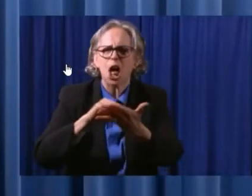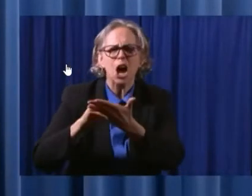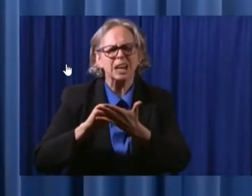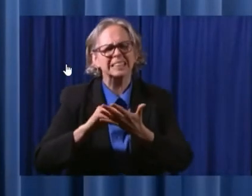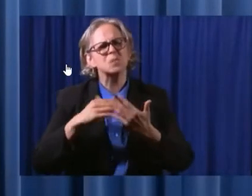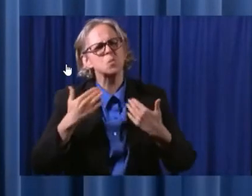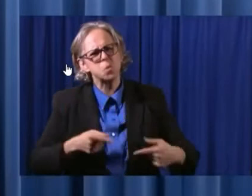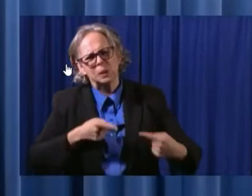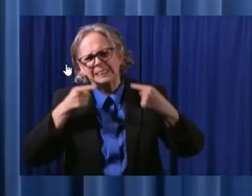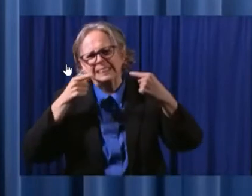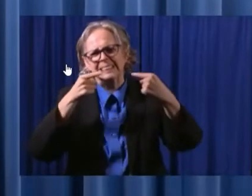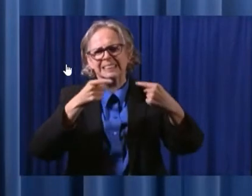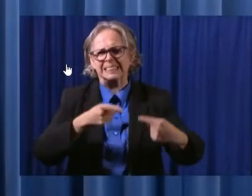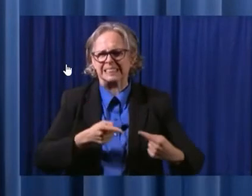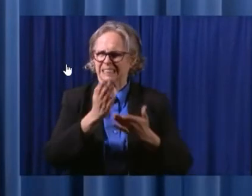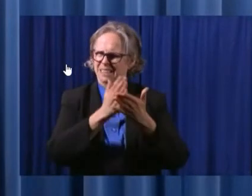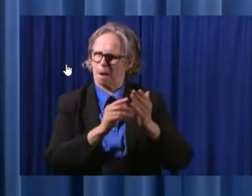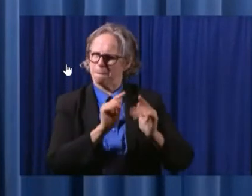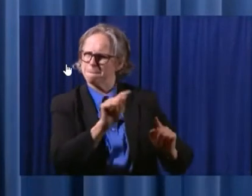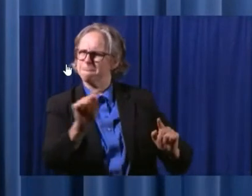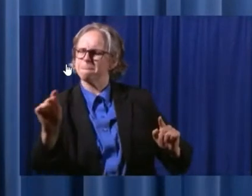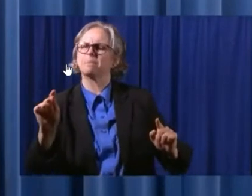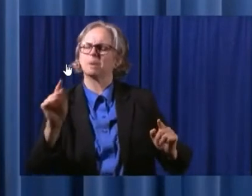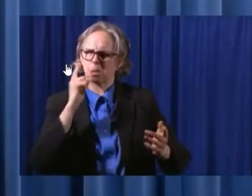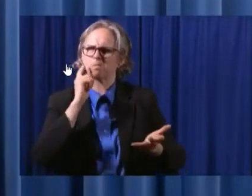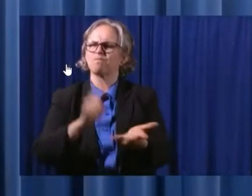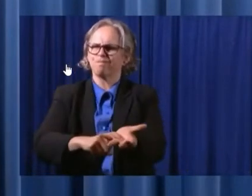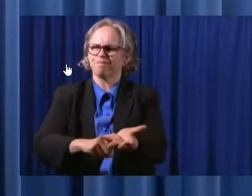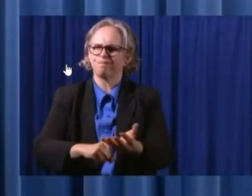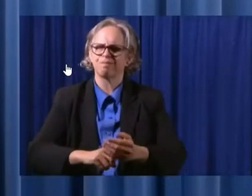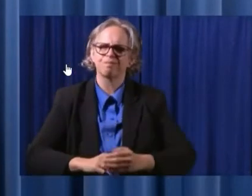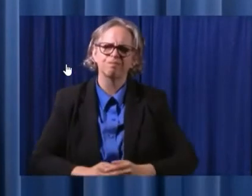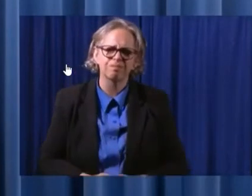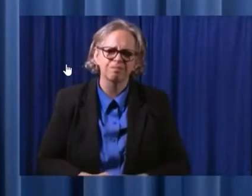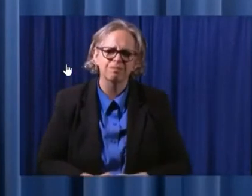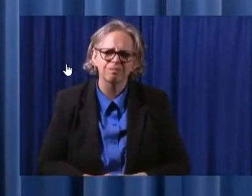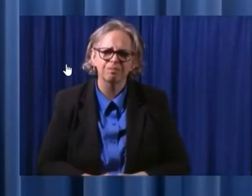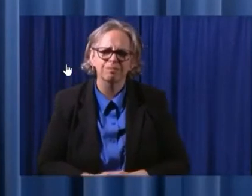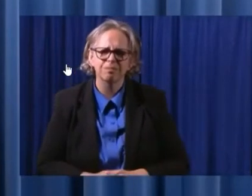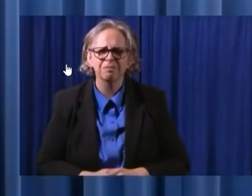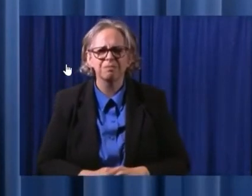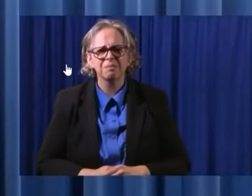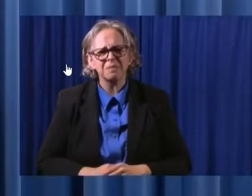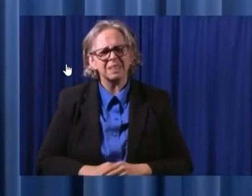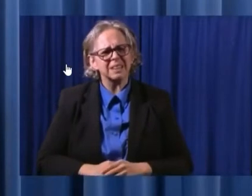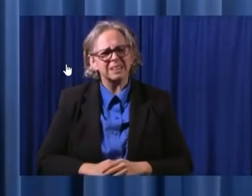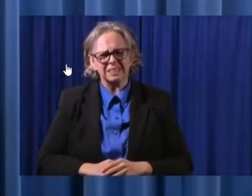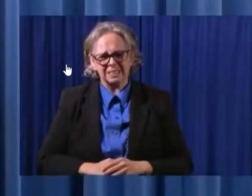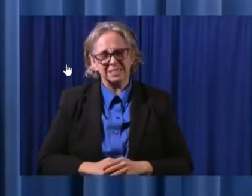We have developed, working with educators and other health officials, we've developed a set of guidelines